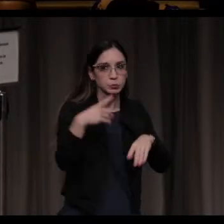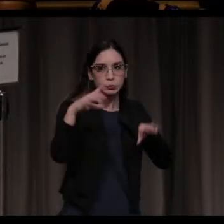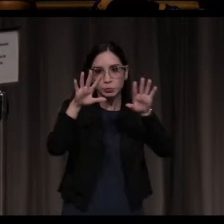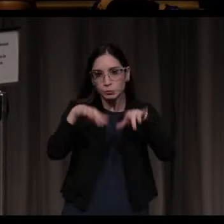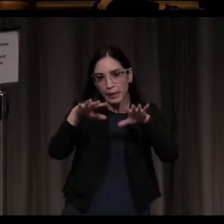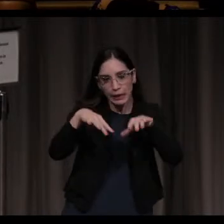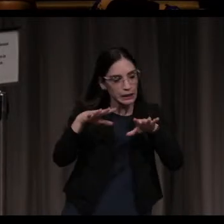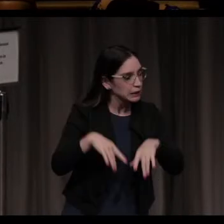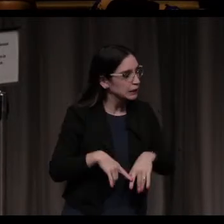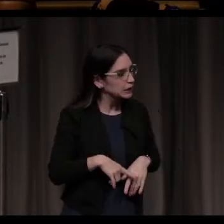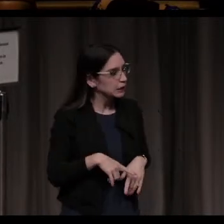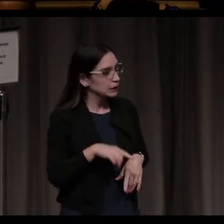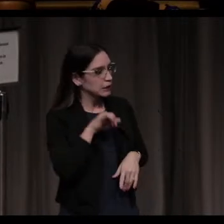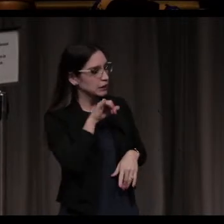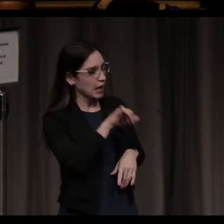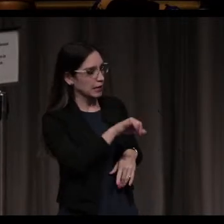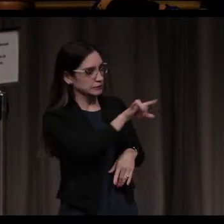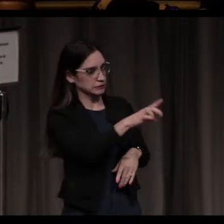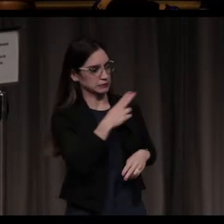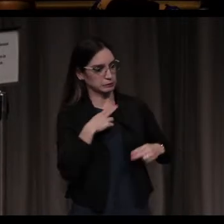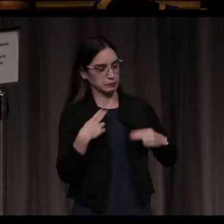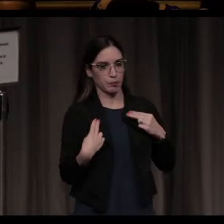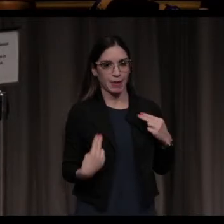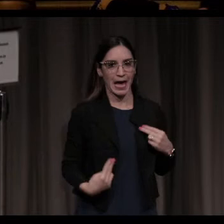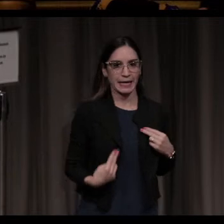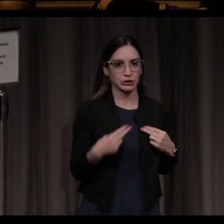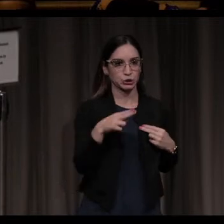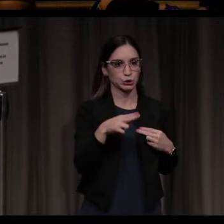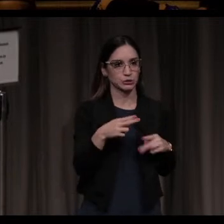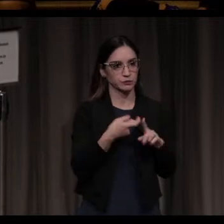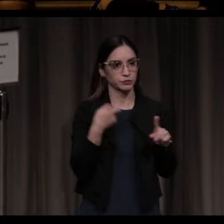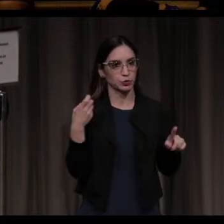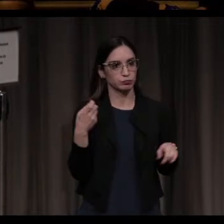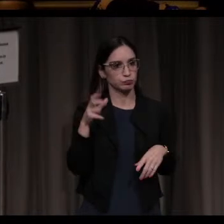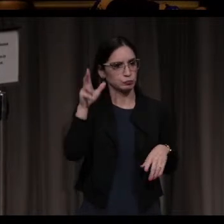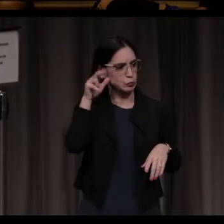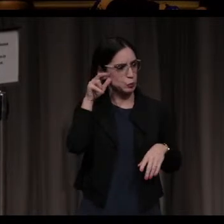Here, for example, there's a man on a horse on Dante's dress.